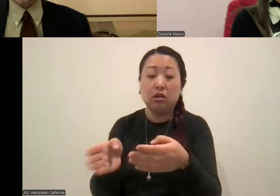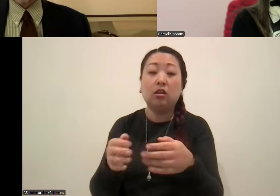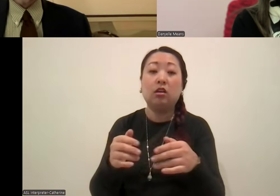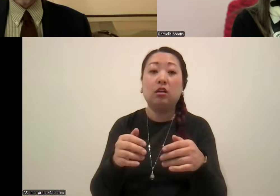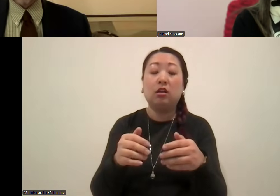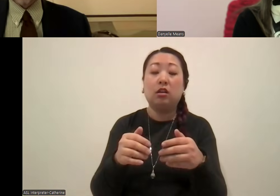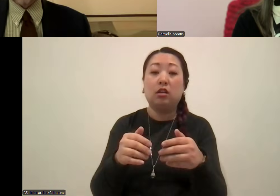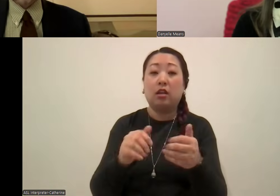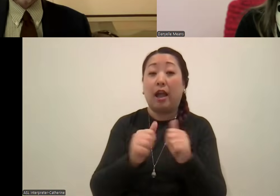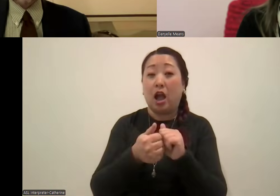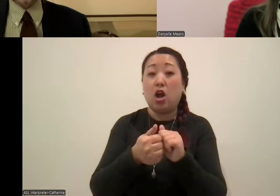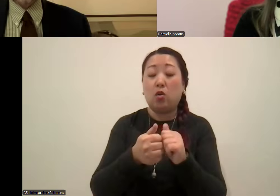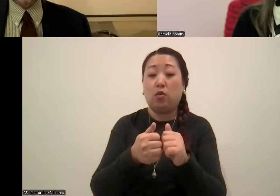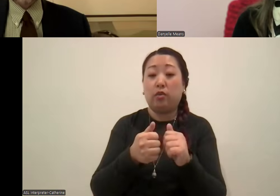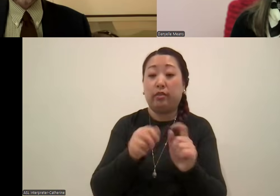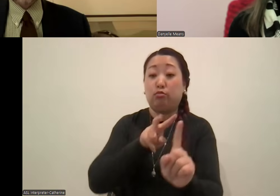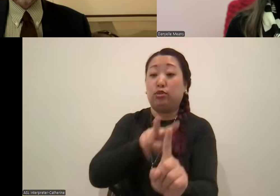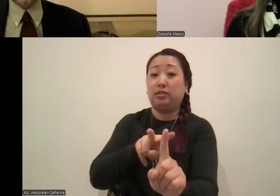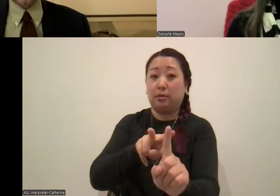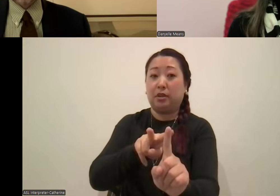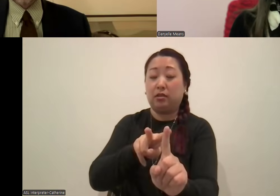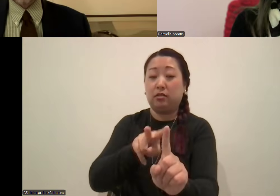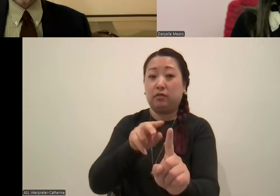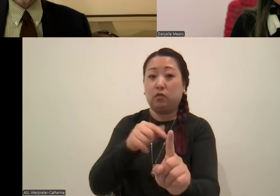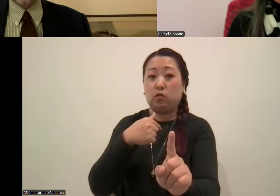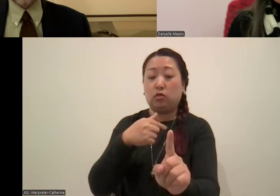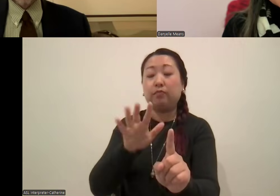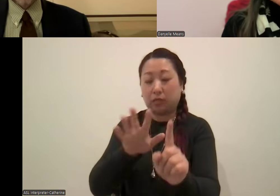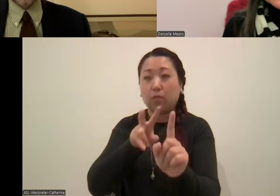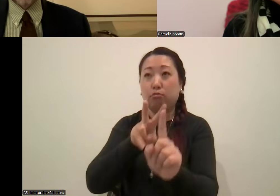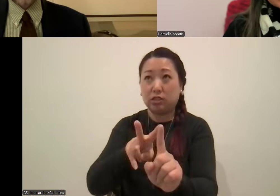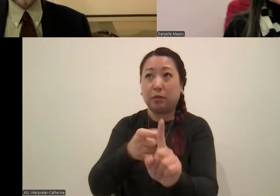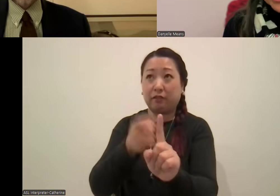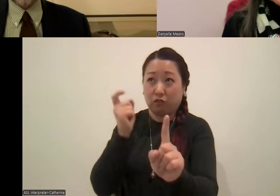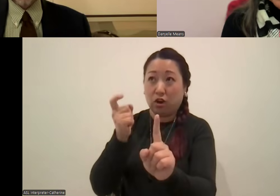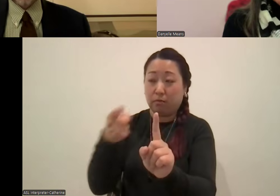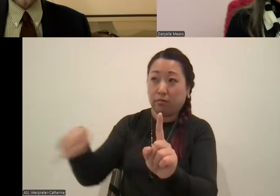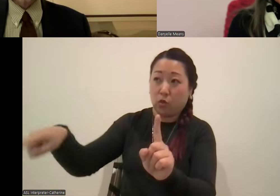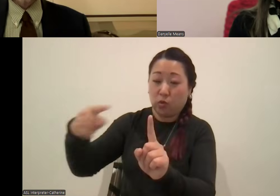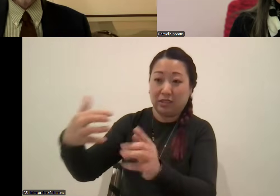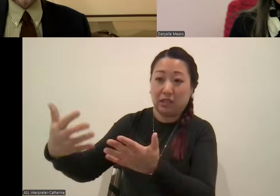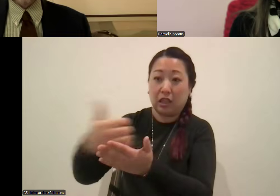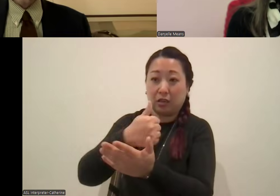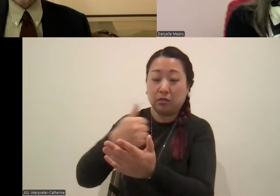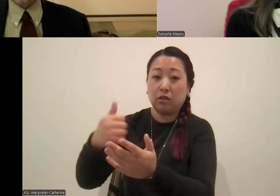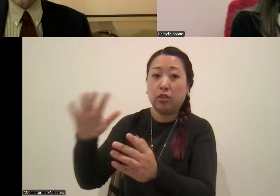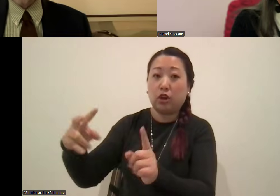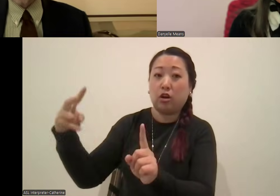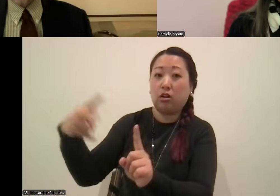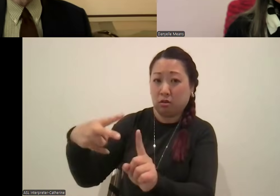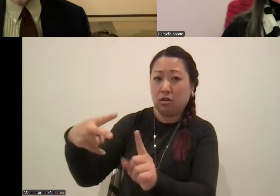change that perspective, or perspective from the collector point of view,